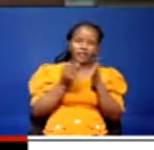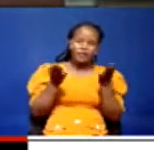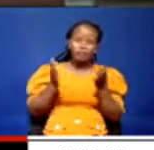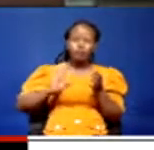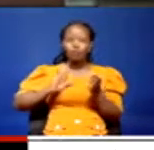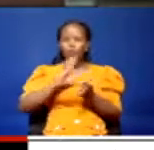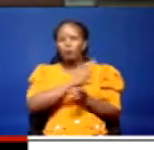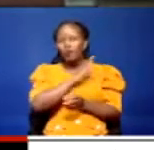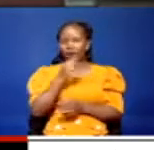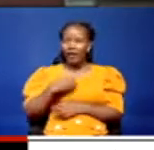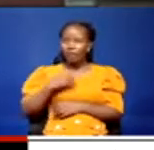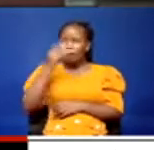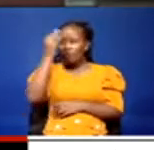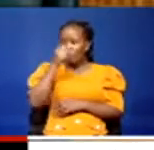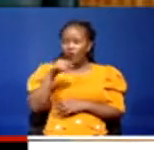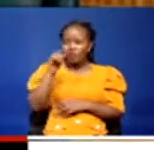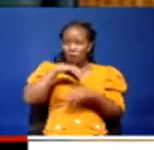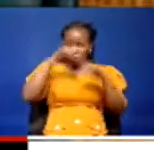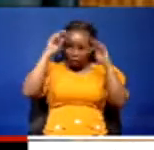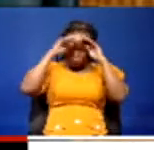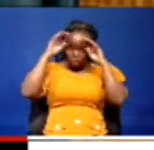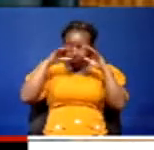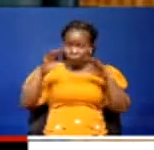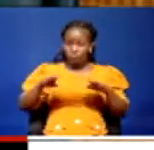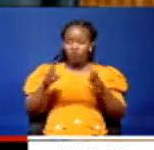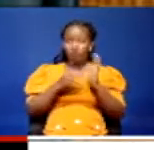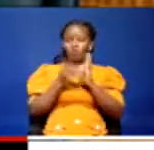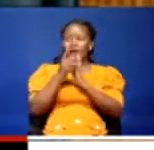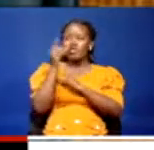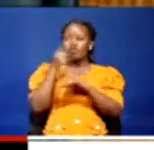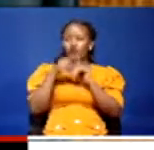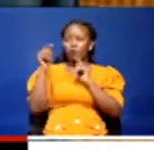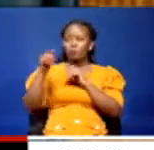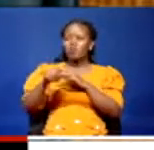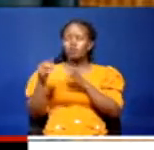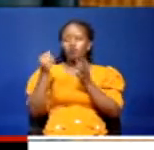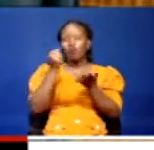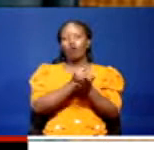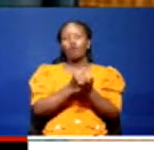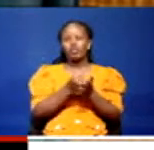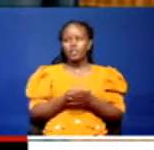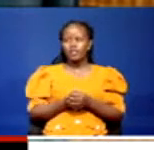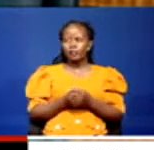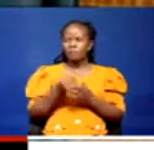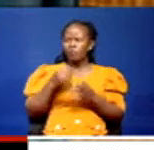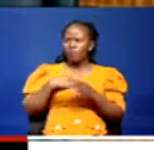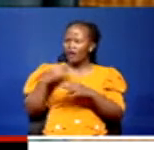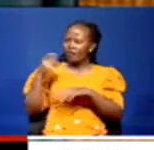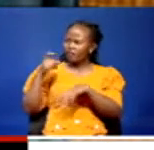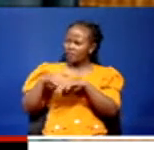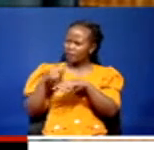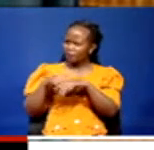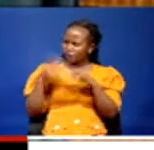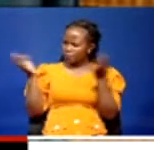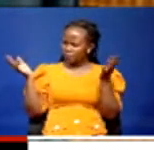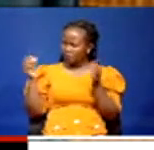we devolved Maendeleo from these offices. There was a season that Maendeleo ya Wanawake